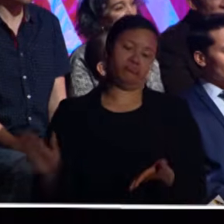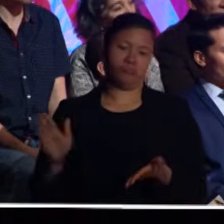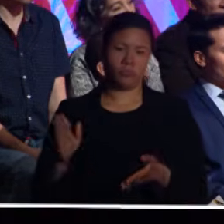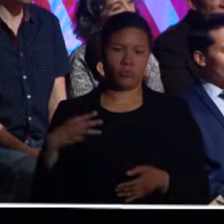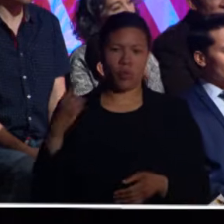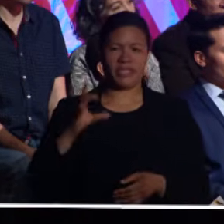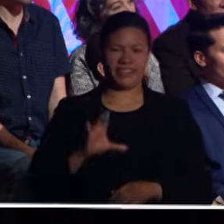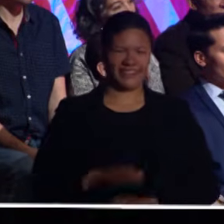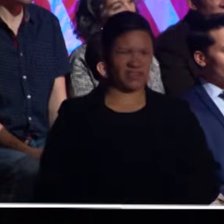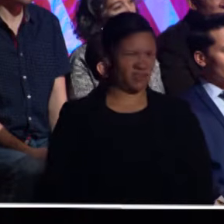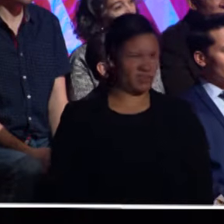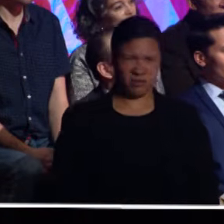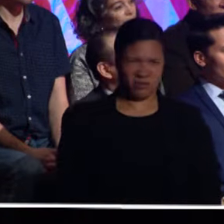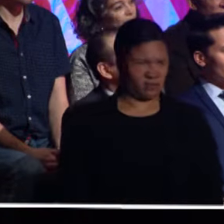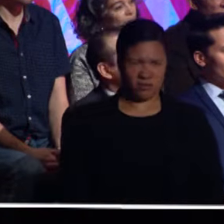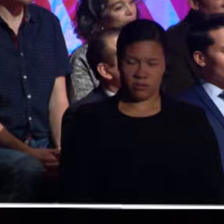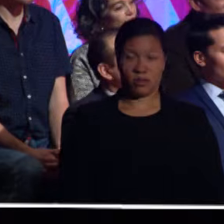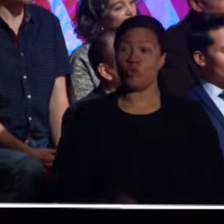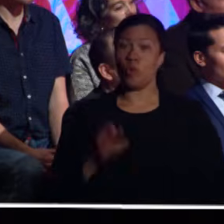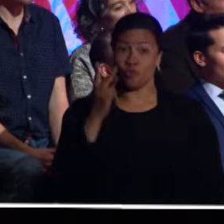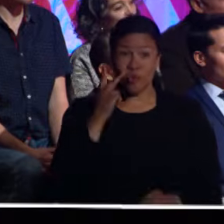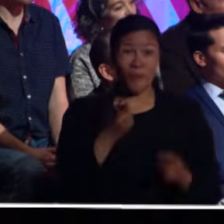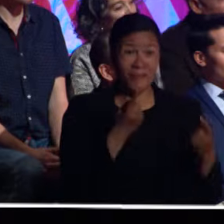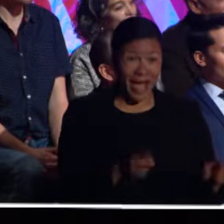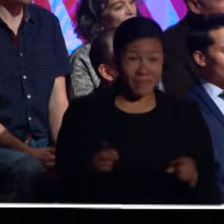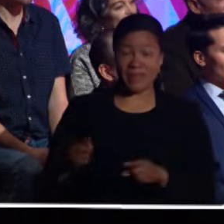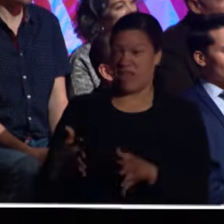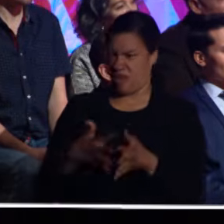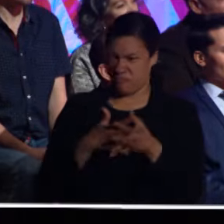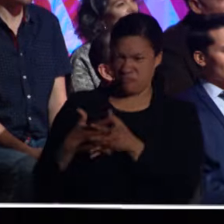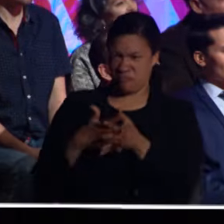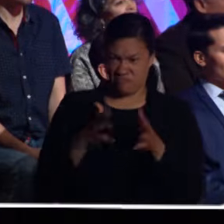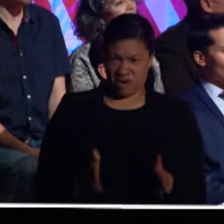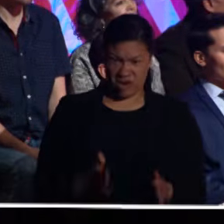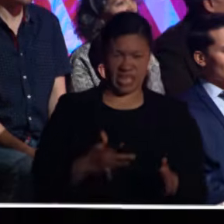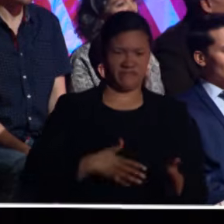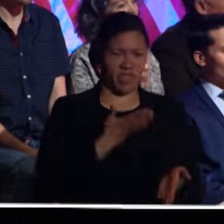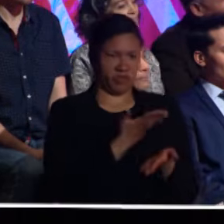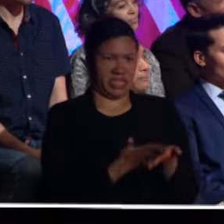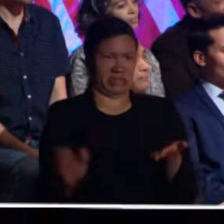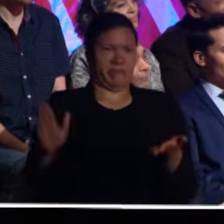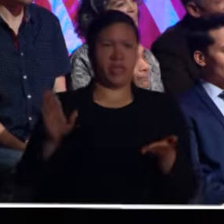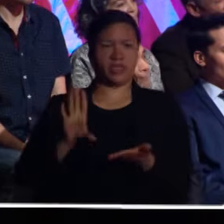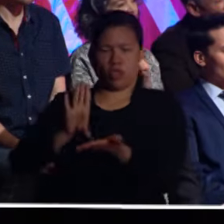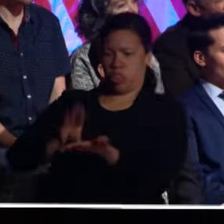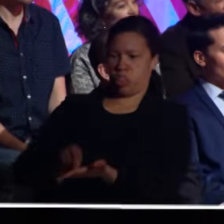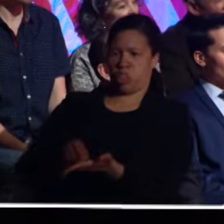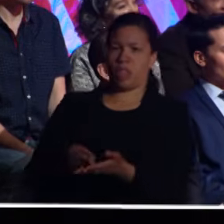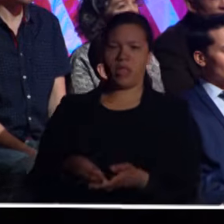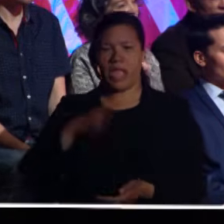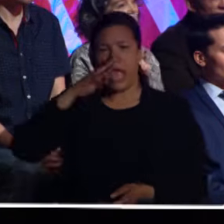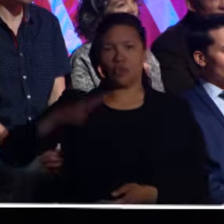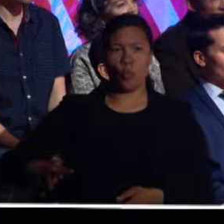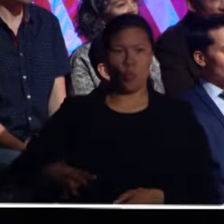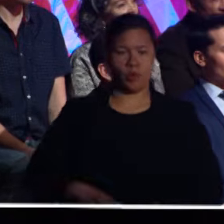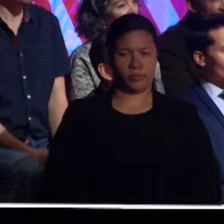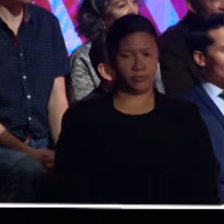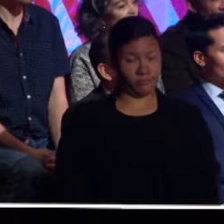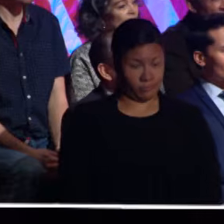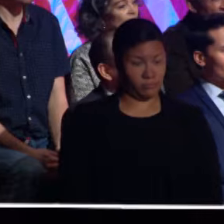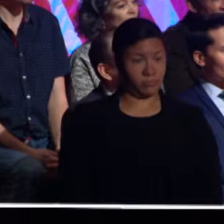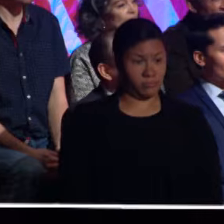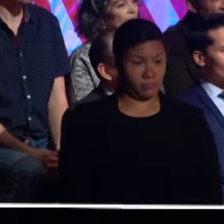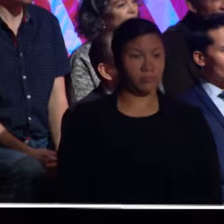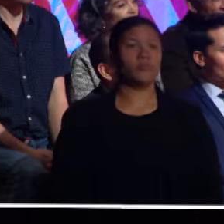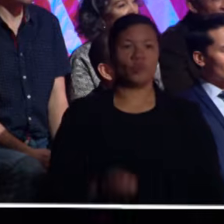discarded. We've seen what happens when Americans are dismissed, discounted, and forgotten. For the next